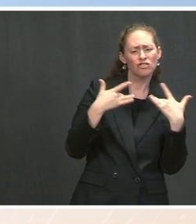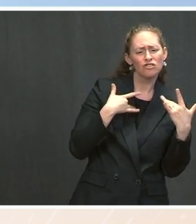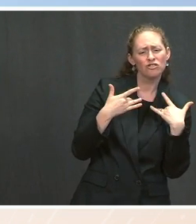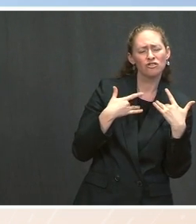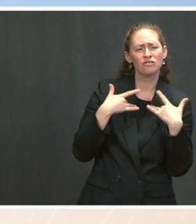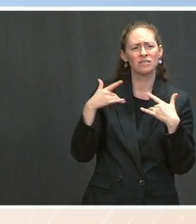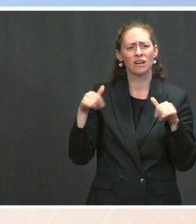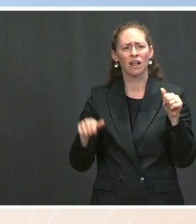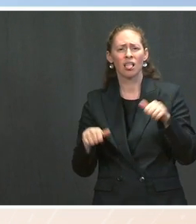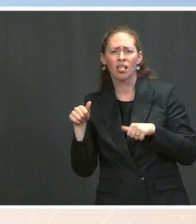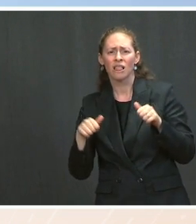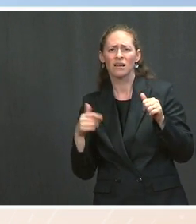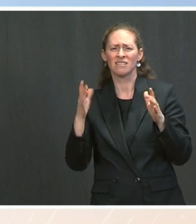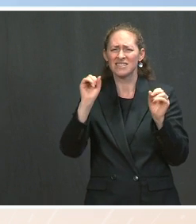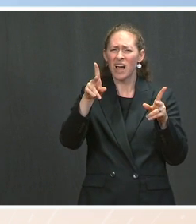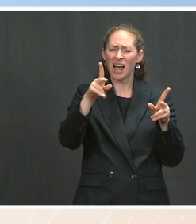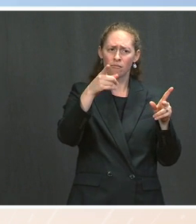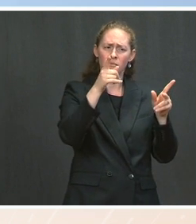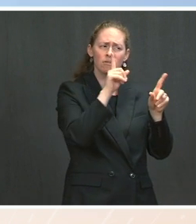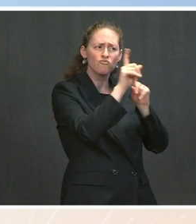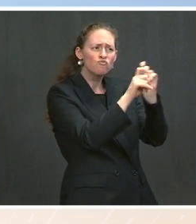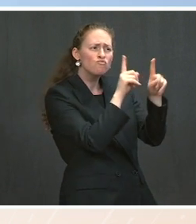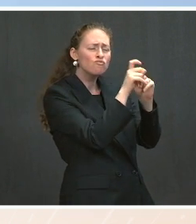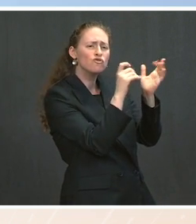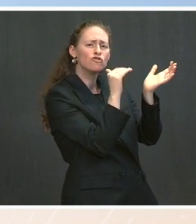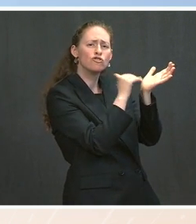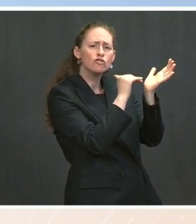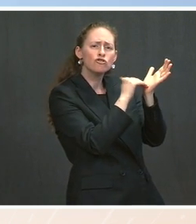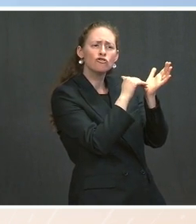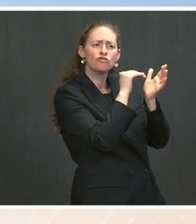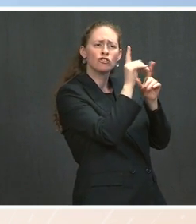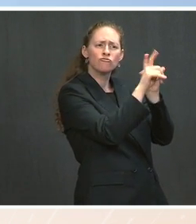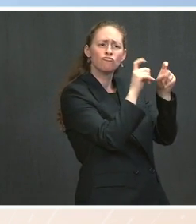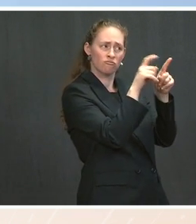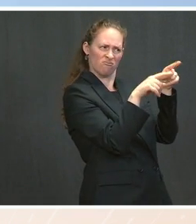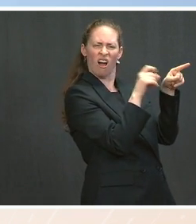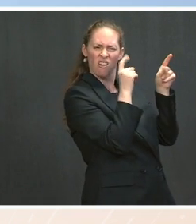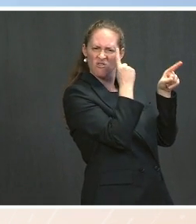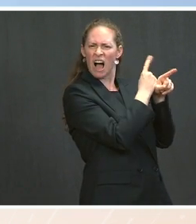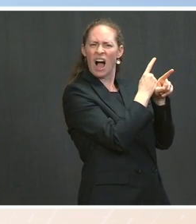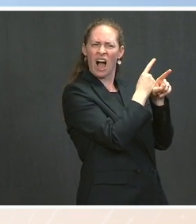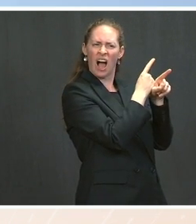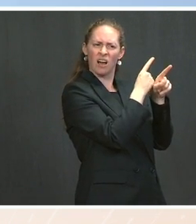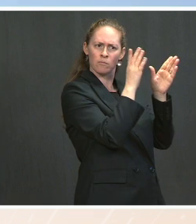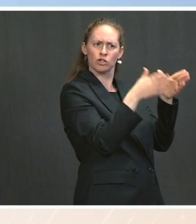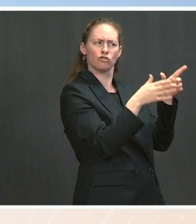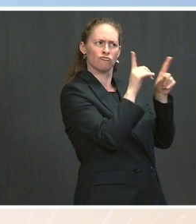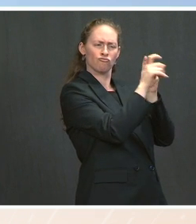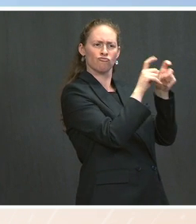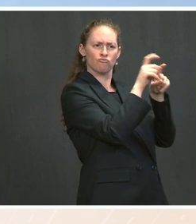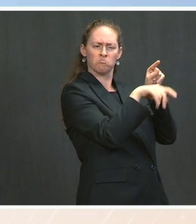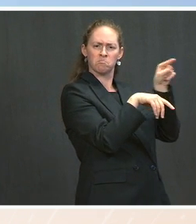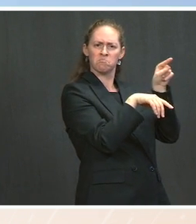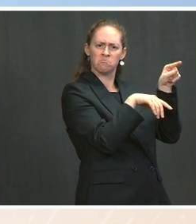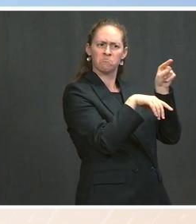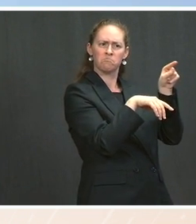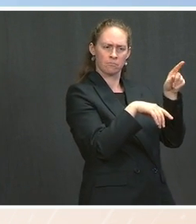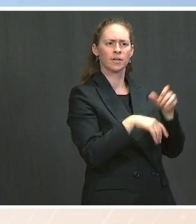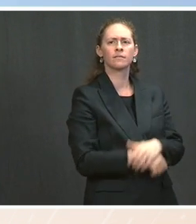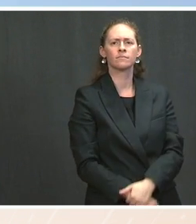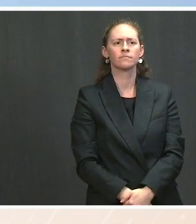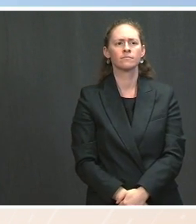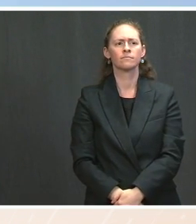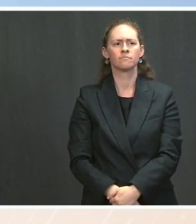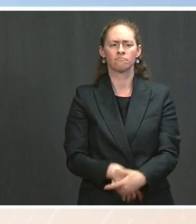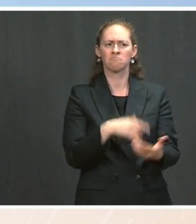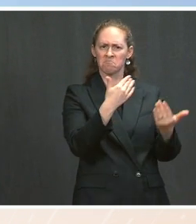care physicians and doctors are the absolutely the right people to answer these questions now and a year from now and 3 years from now. And certainly